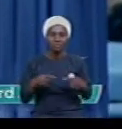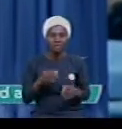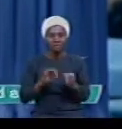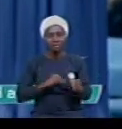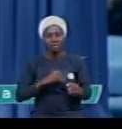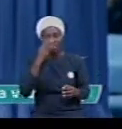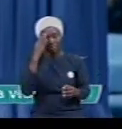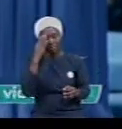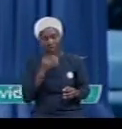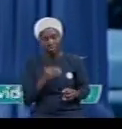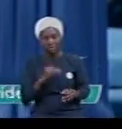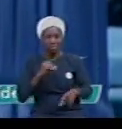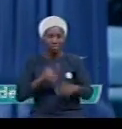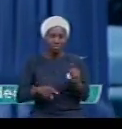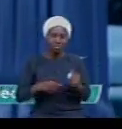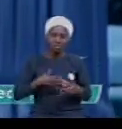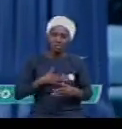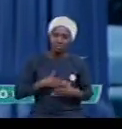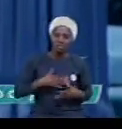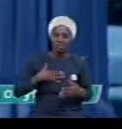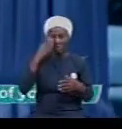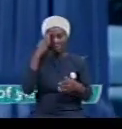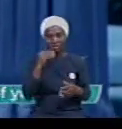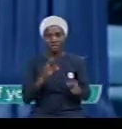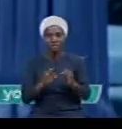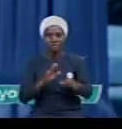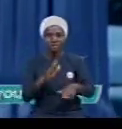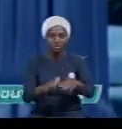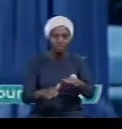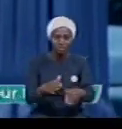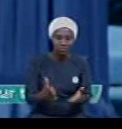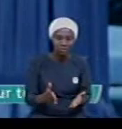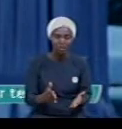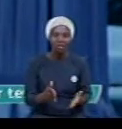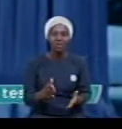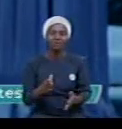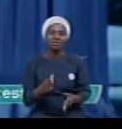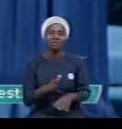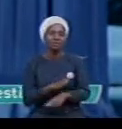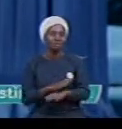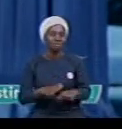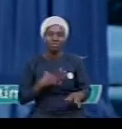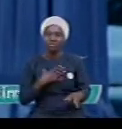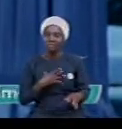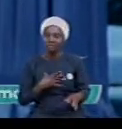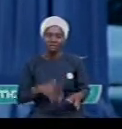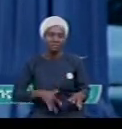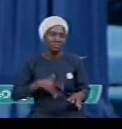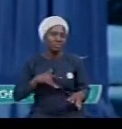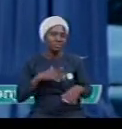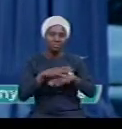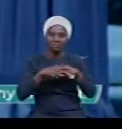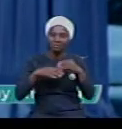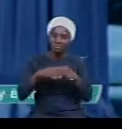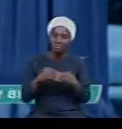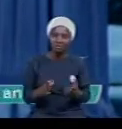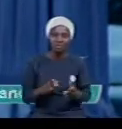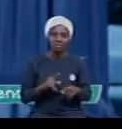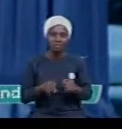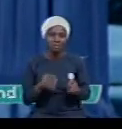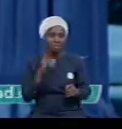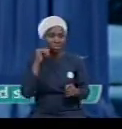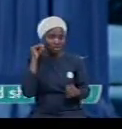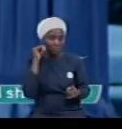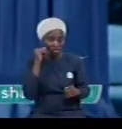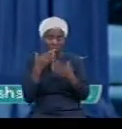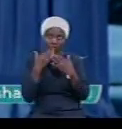gbadun jo sada bi ani pe ki won ma ba mi jan ni nkan ni sugbon ni ana mo dupe lowo olorun tori pe olorun se iyanu ninu